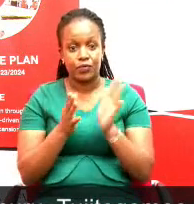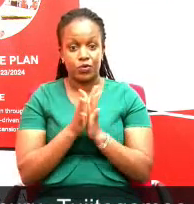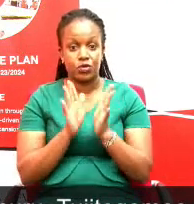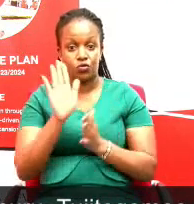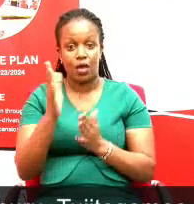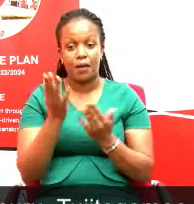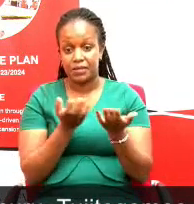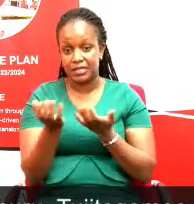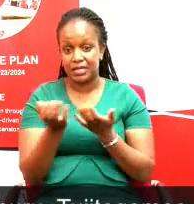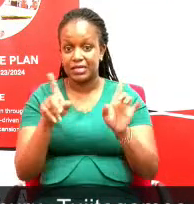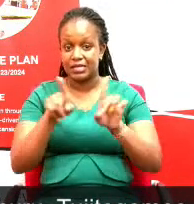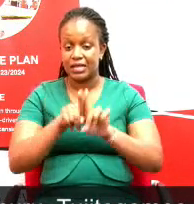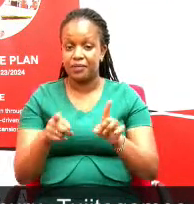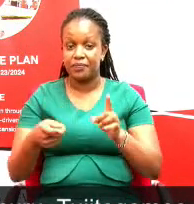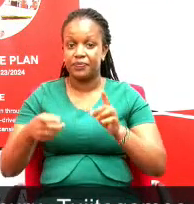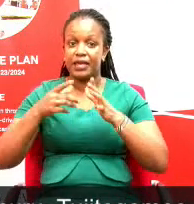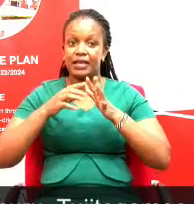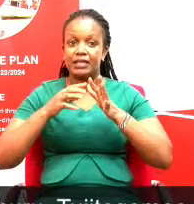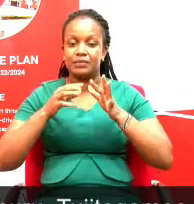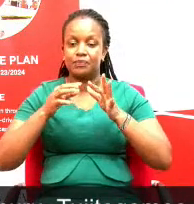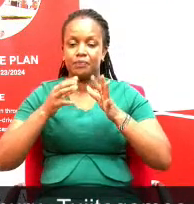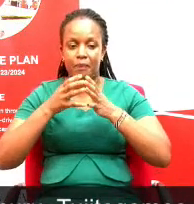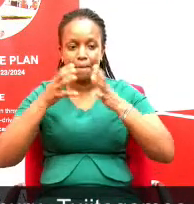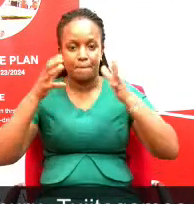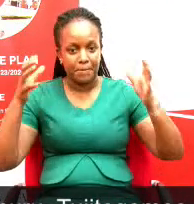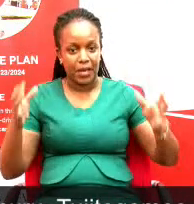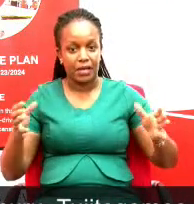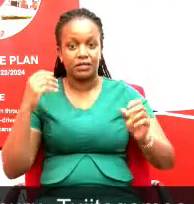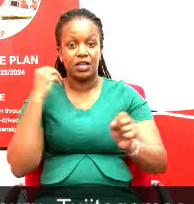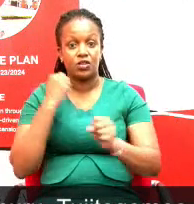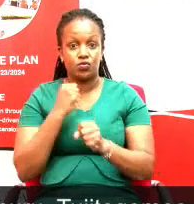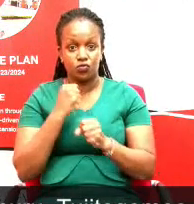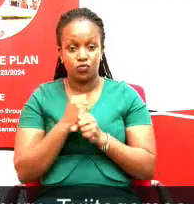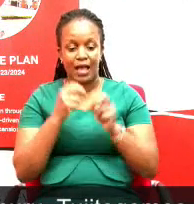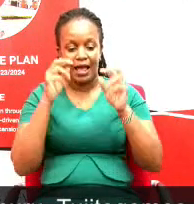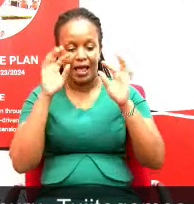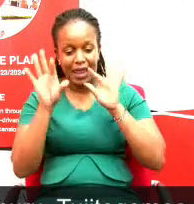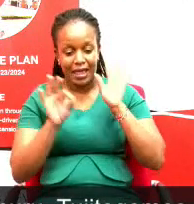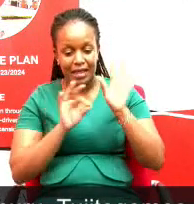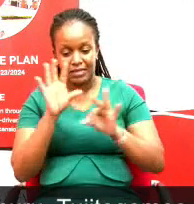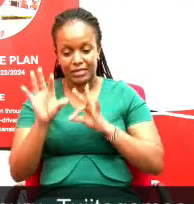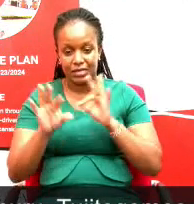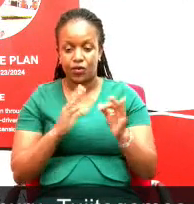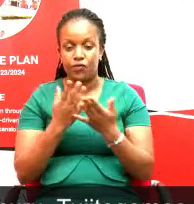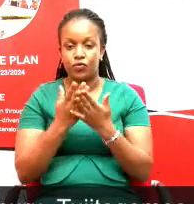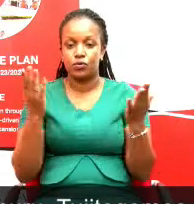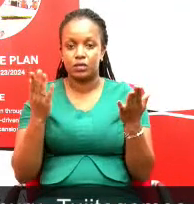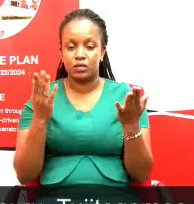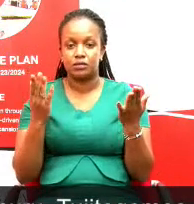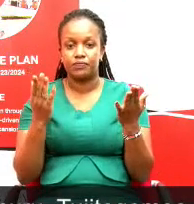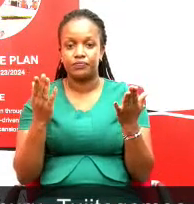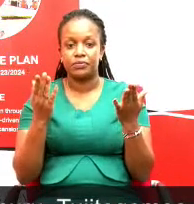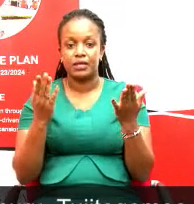the tax base, KRA is expected to, 1, conduct an in-depth analysis of the informal sector to gain a deep understanding and